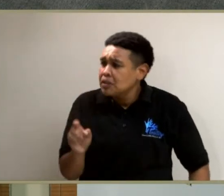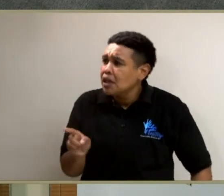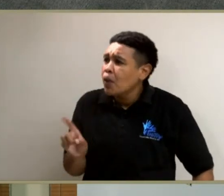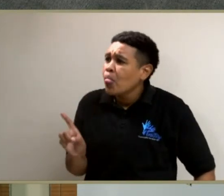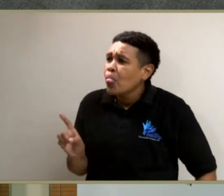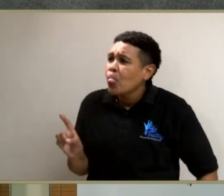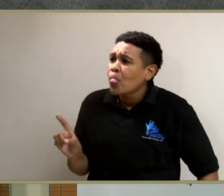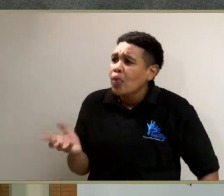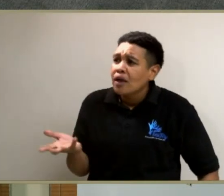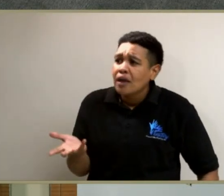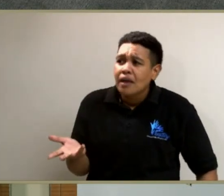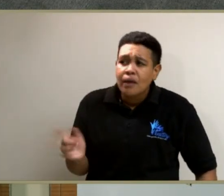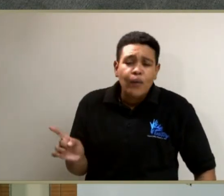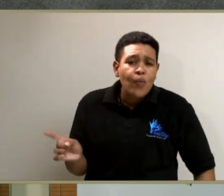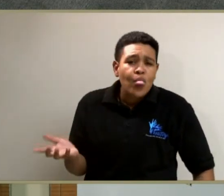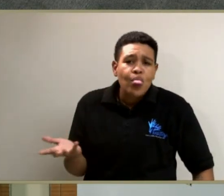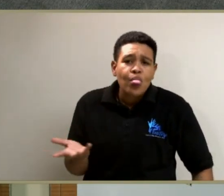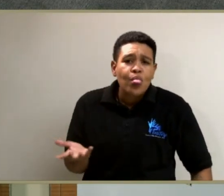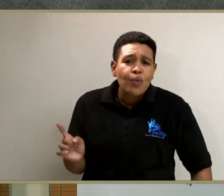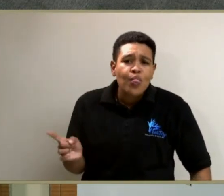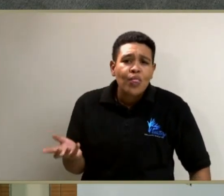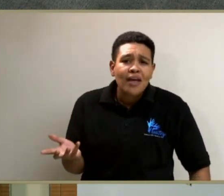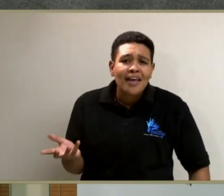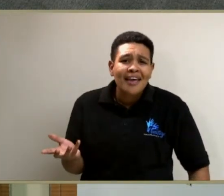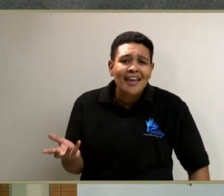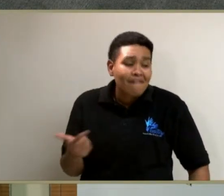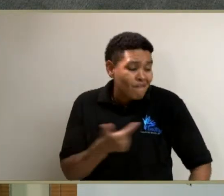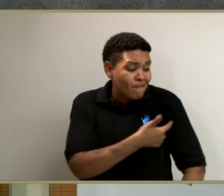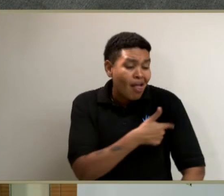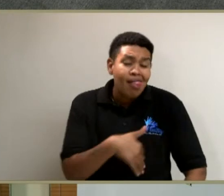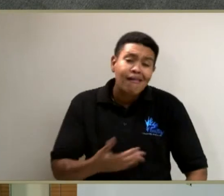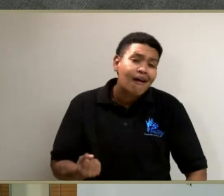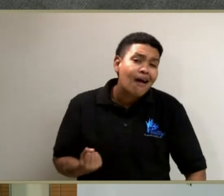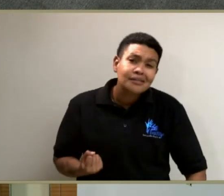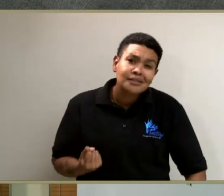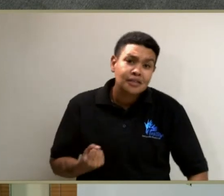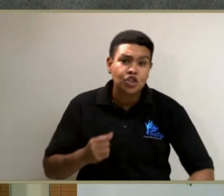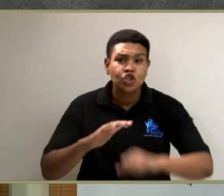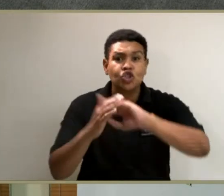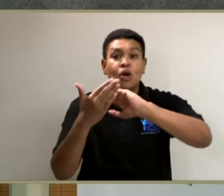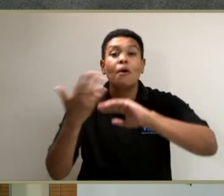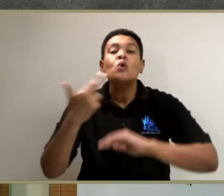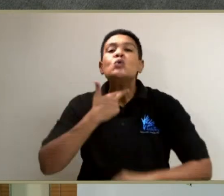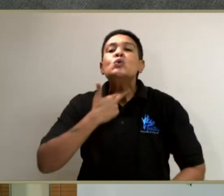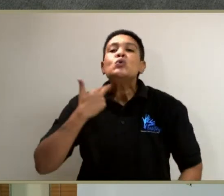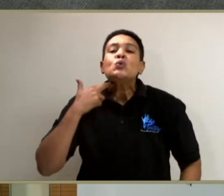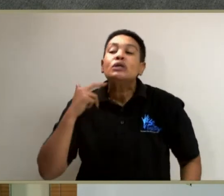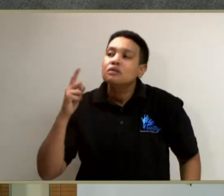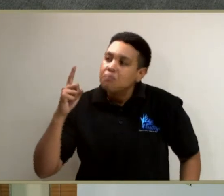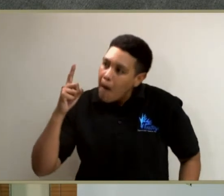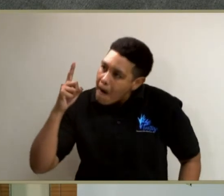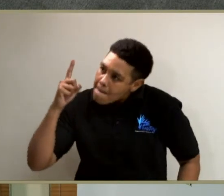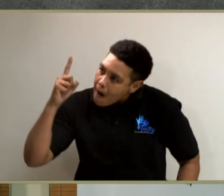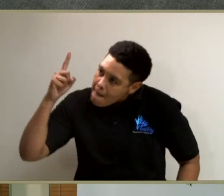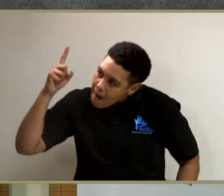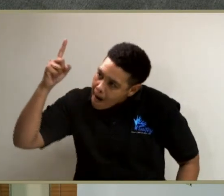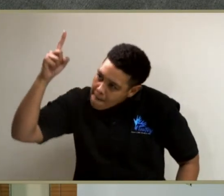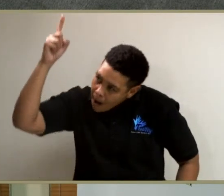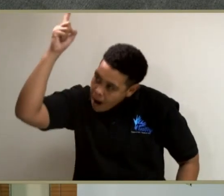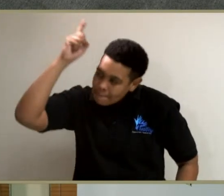population unvaccinated. And this puts Jamaica at a continuous risk.